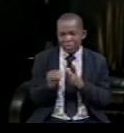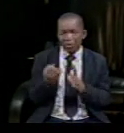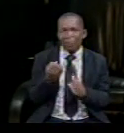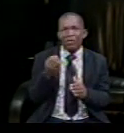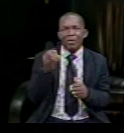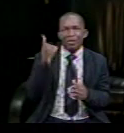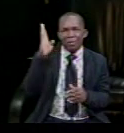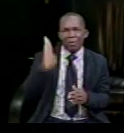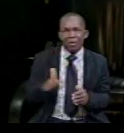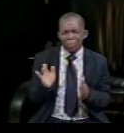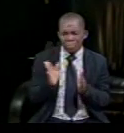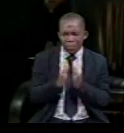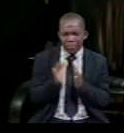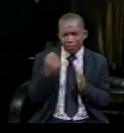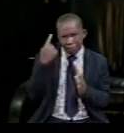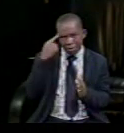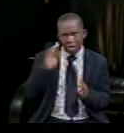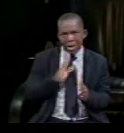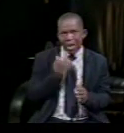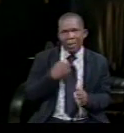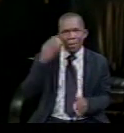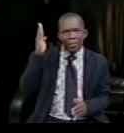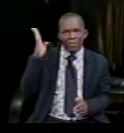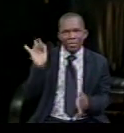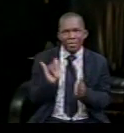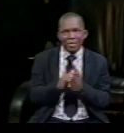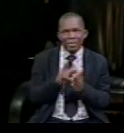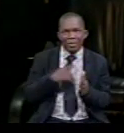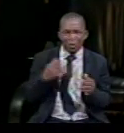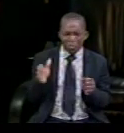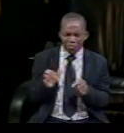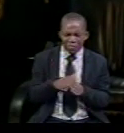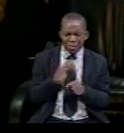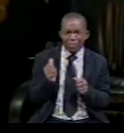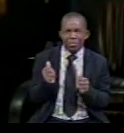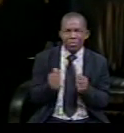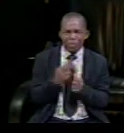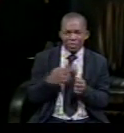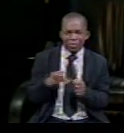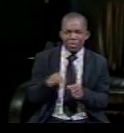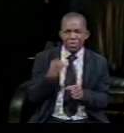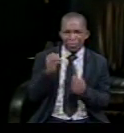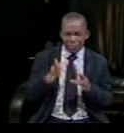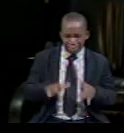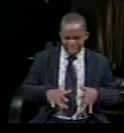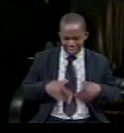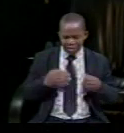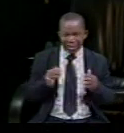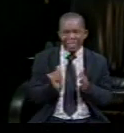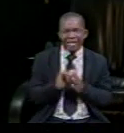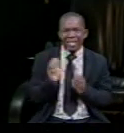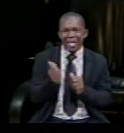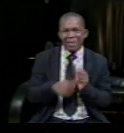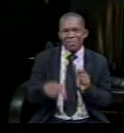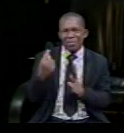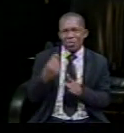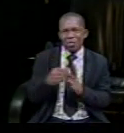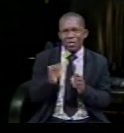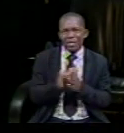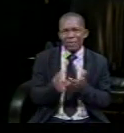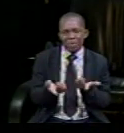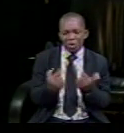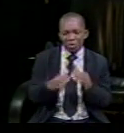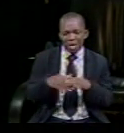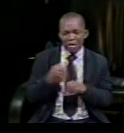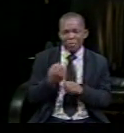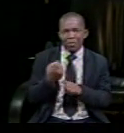him utterance. The spirit of life will come upon his tongue, that every word that will come out of him will speak